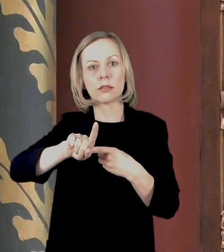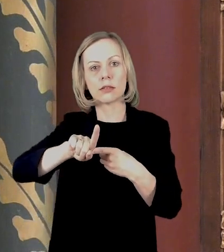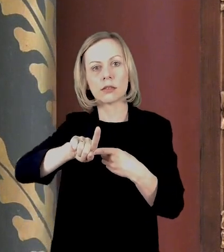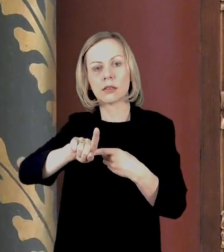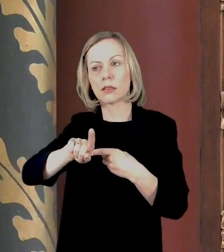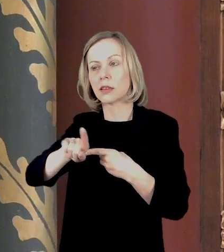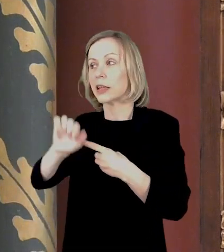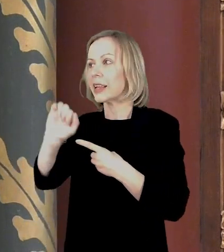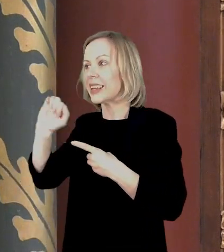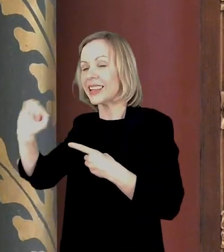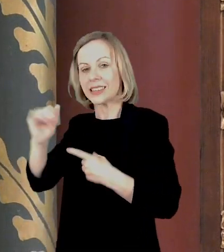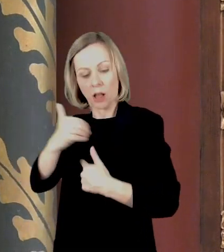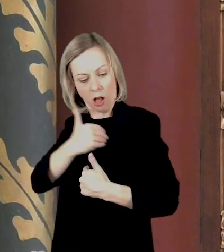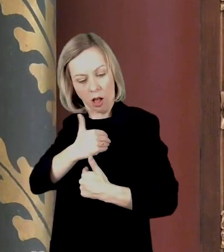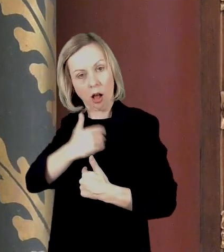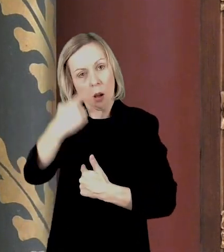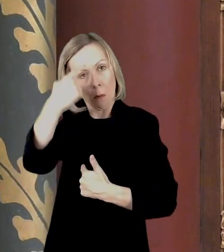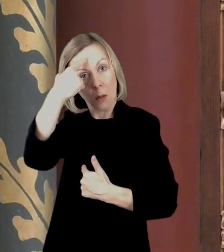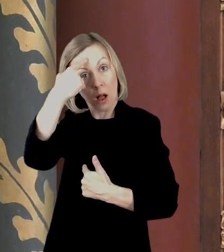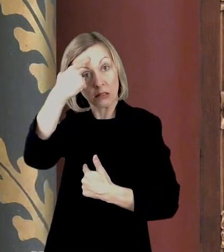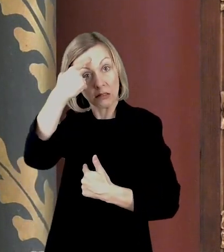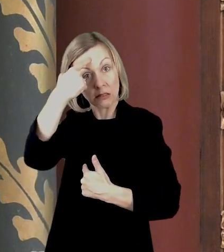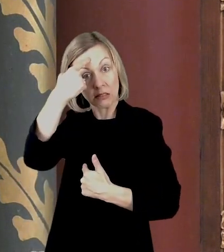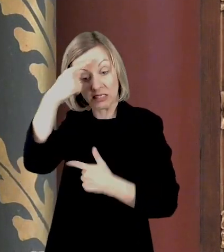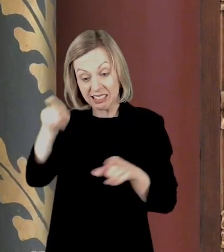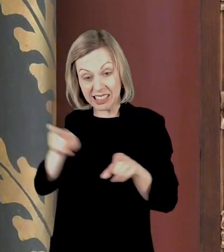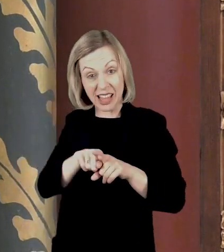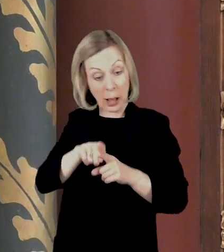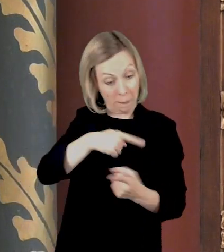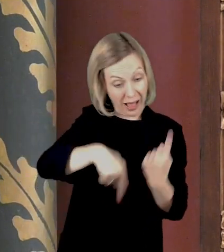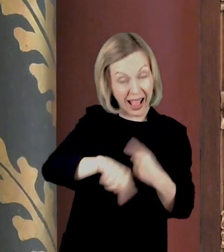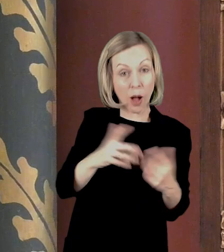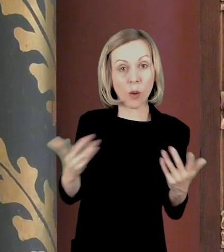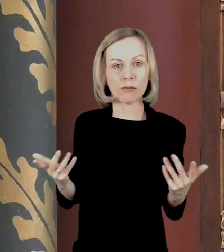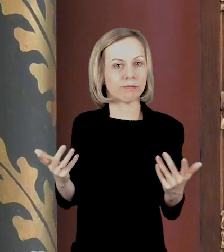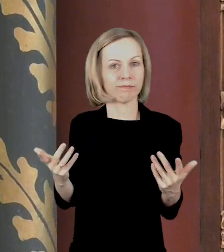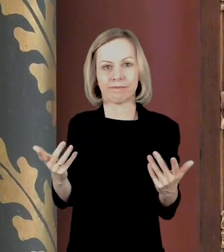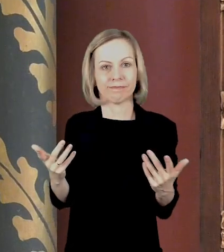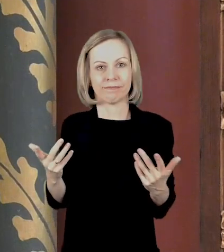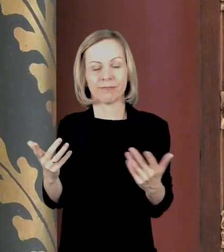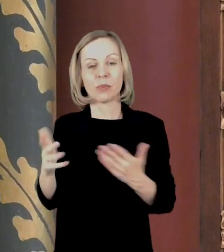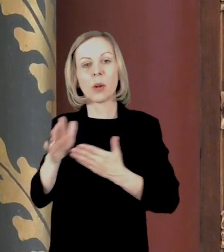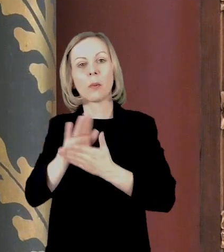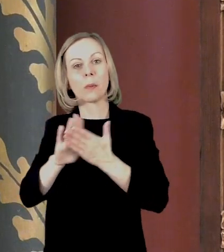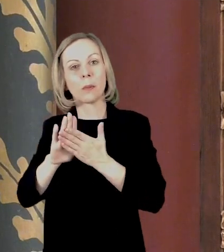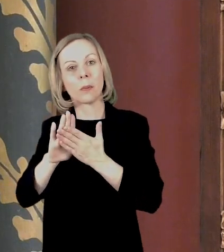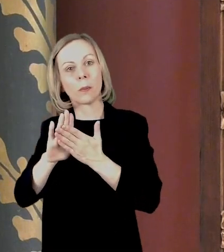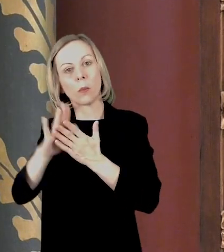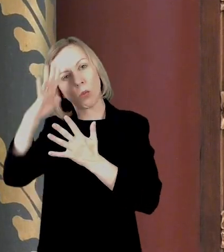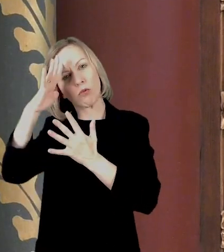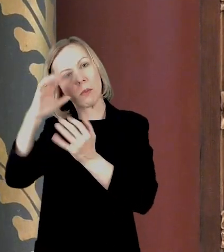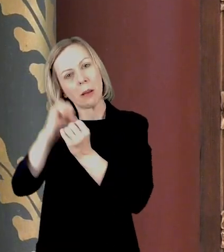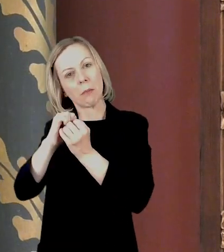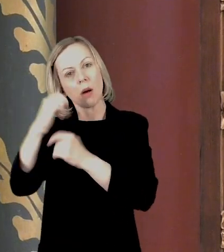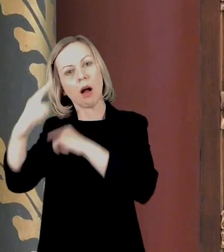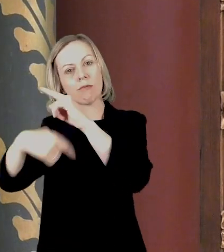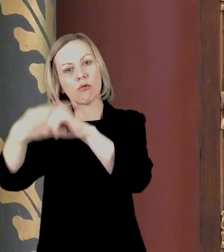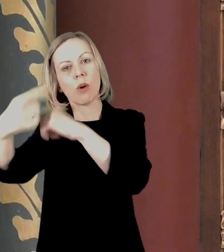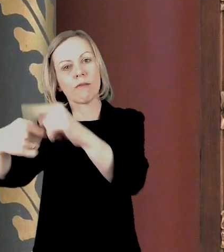our human frailty, we will not be forgotten eternally, nor wrongly